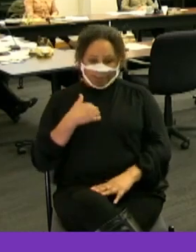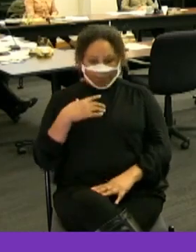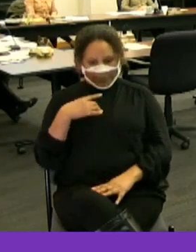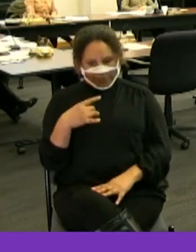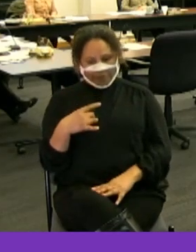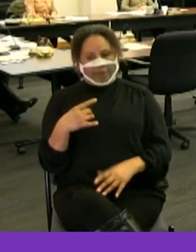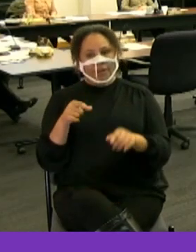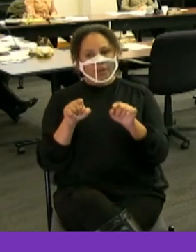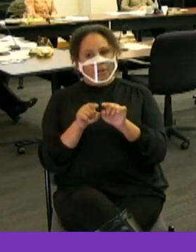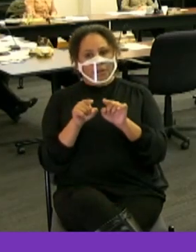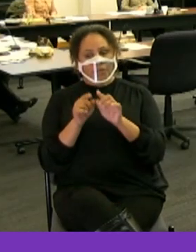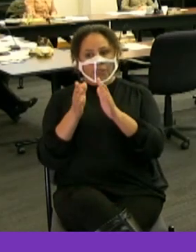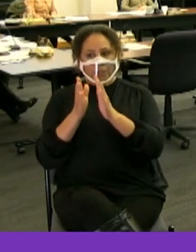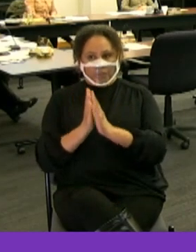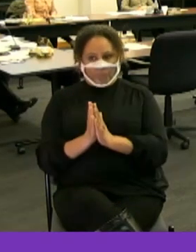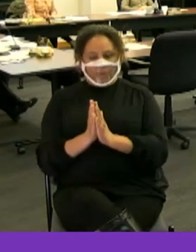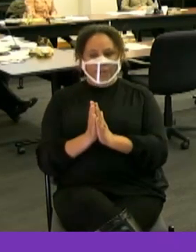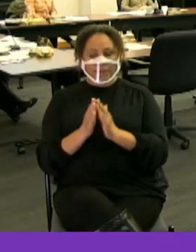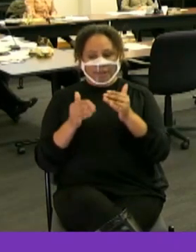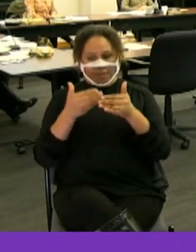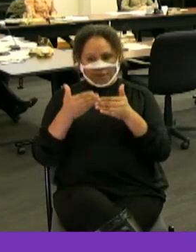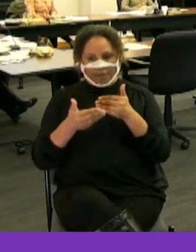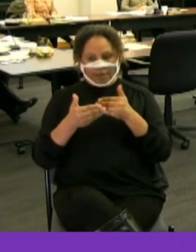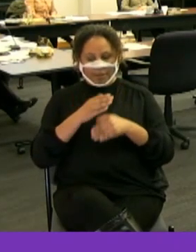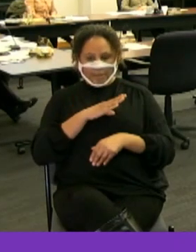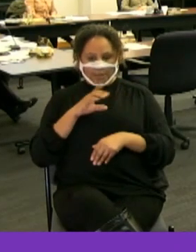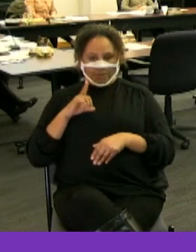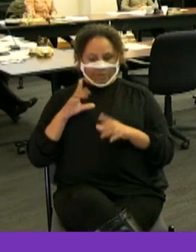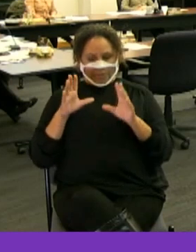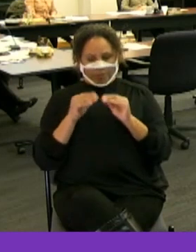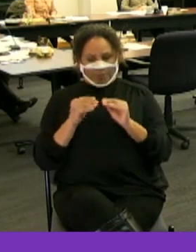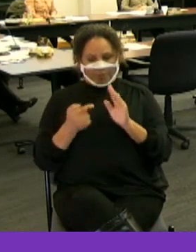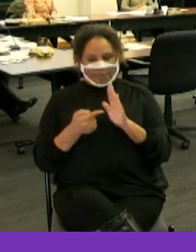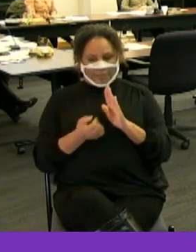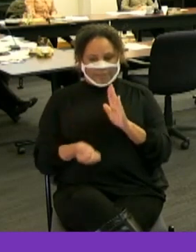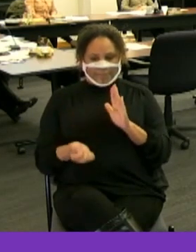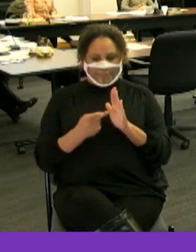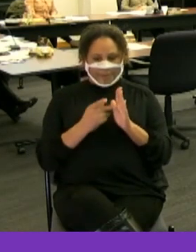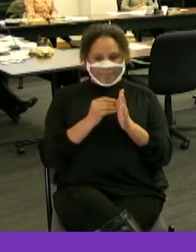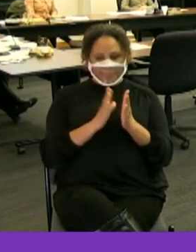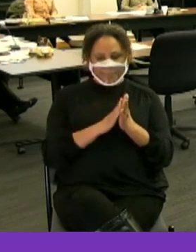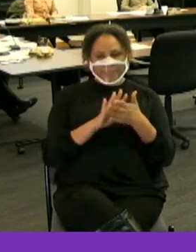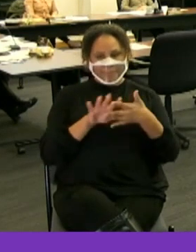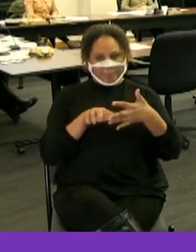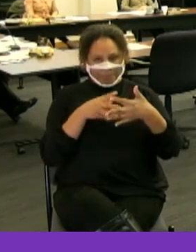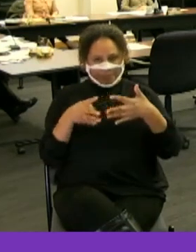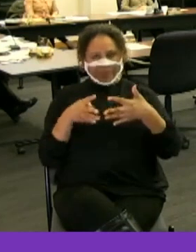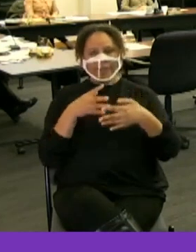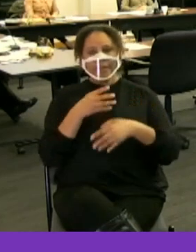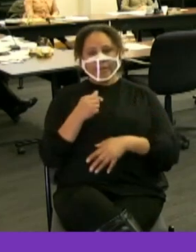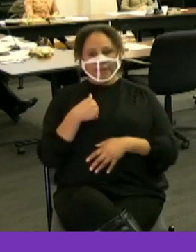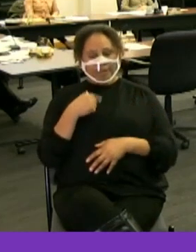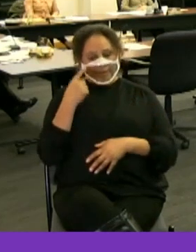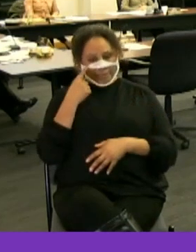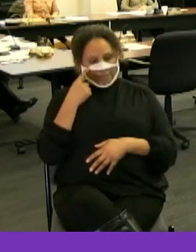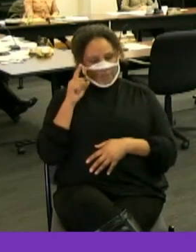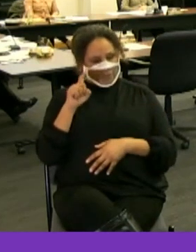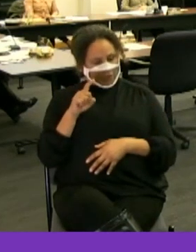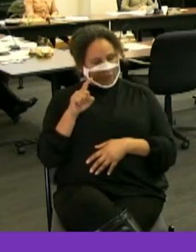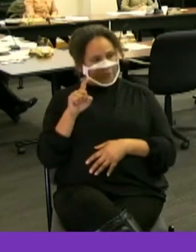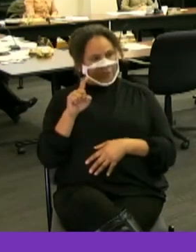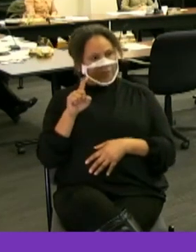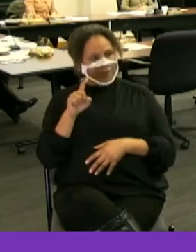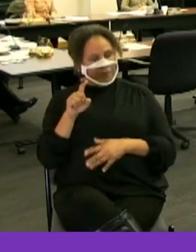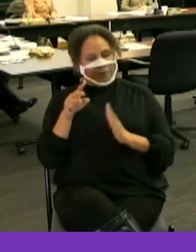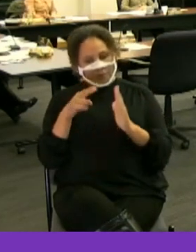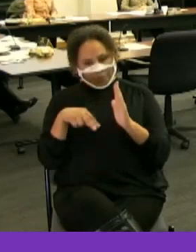like to also request that at the next board meeting that this gets back on the agenda and that we really take a strong moment to